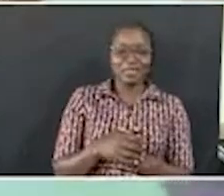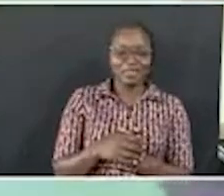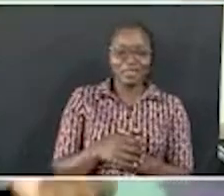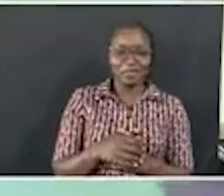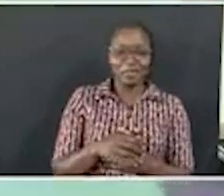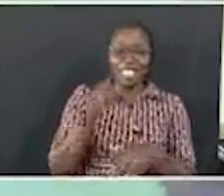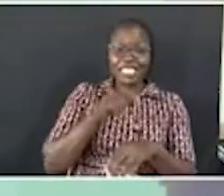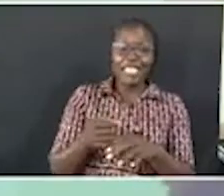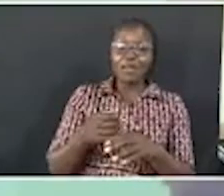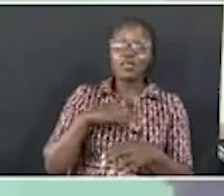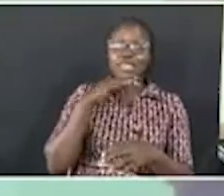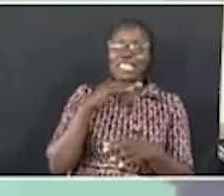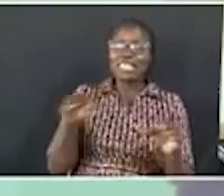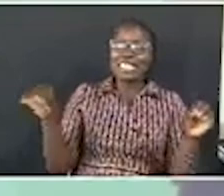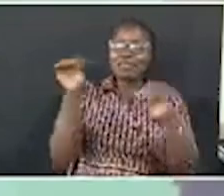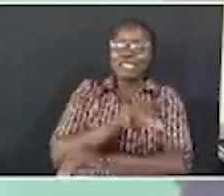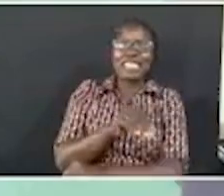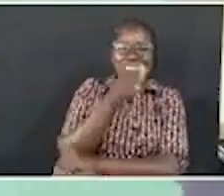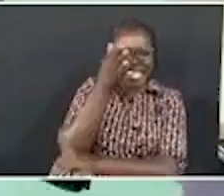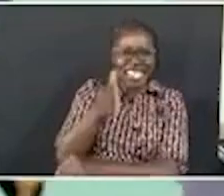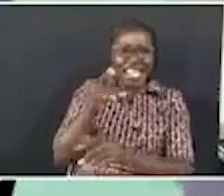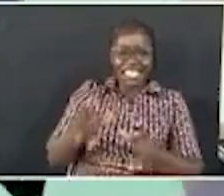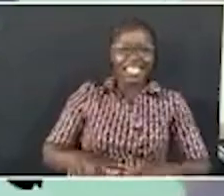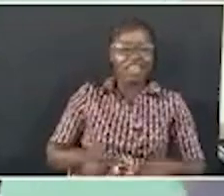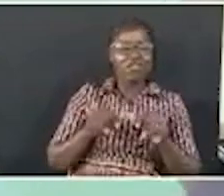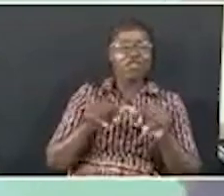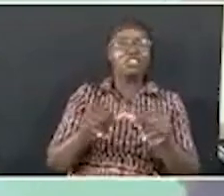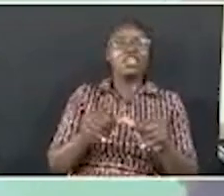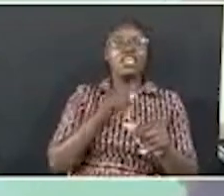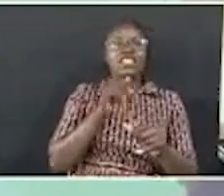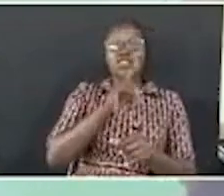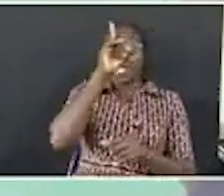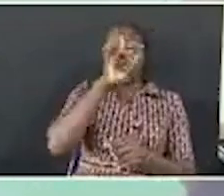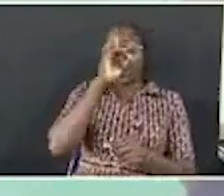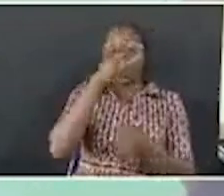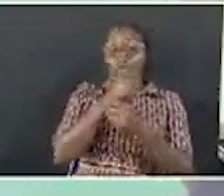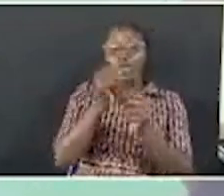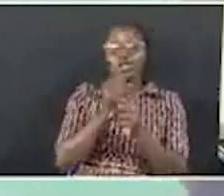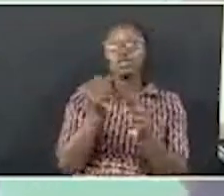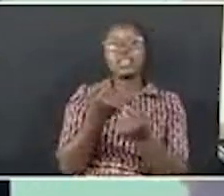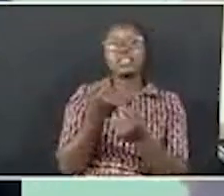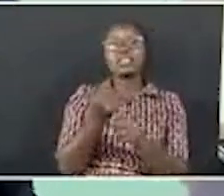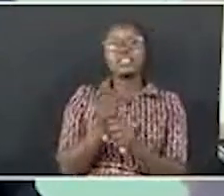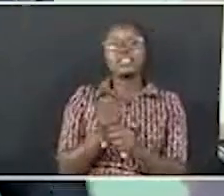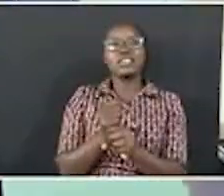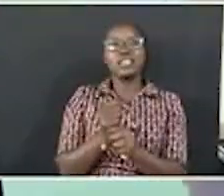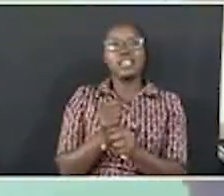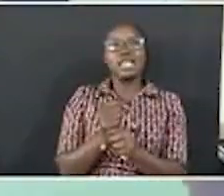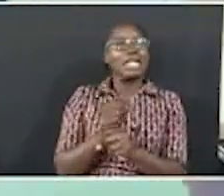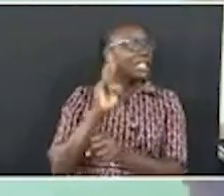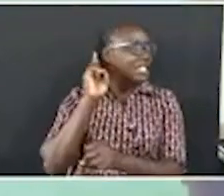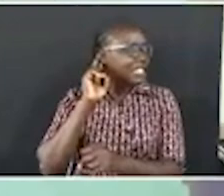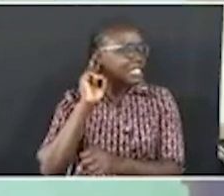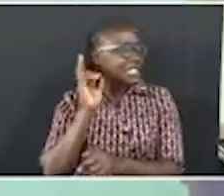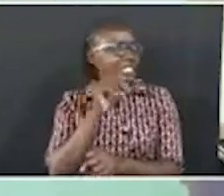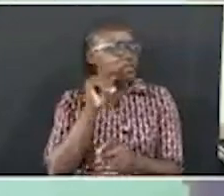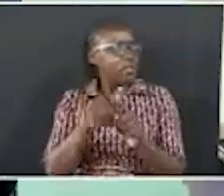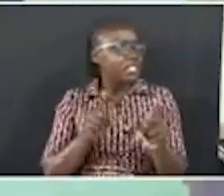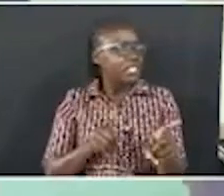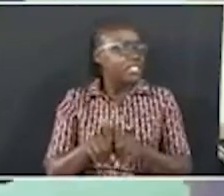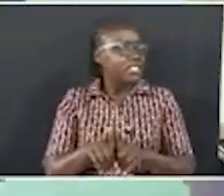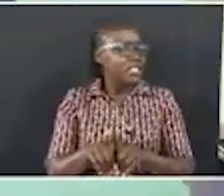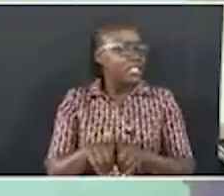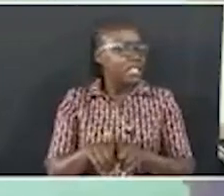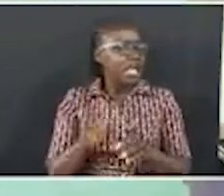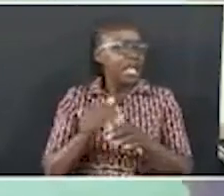Because when you die, they replace you and life goes on. It's not as critical as you want to make it look like. Listen, brothers and sisters.